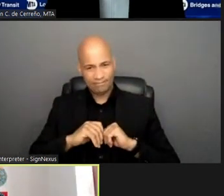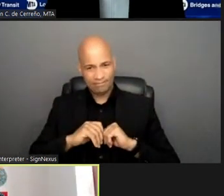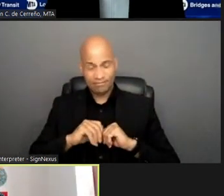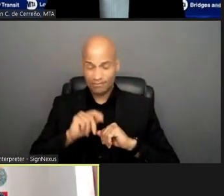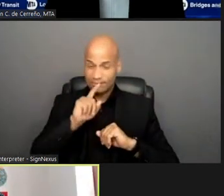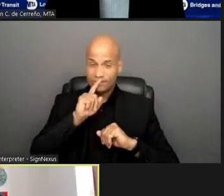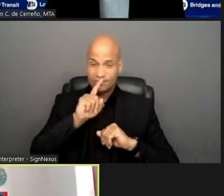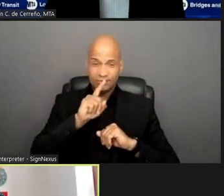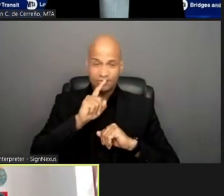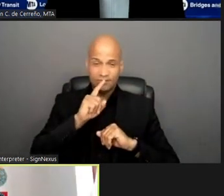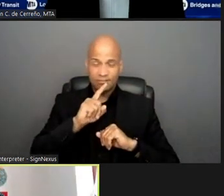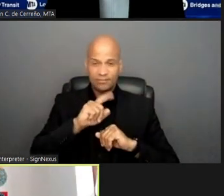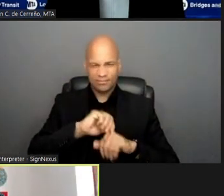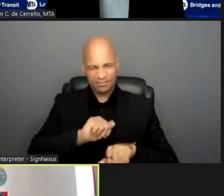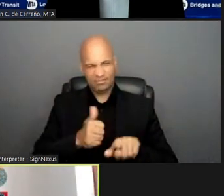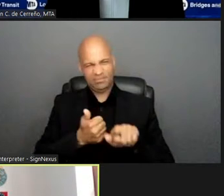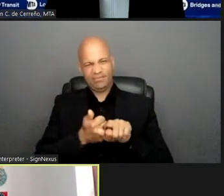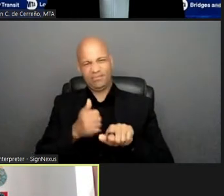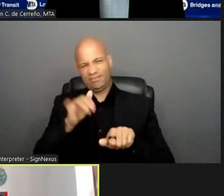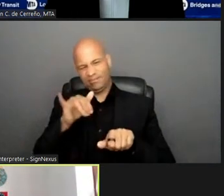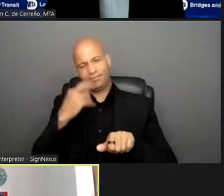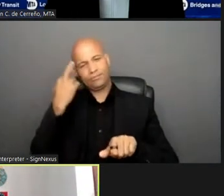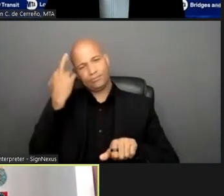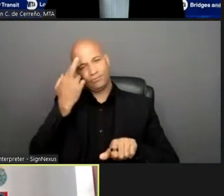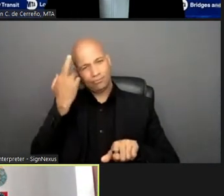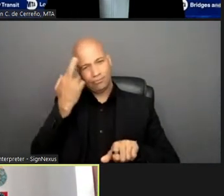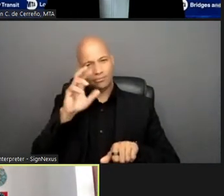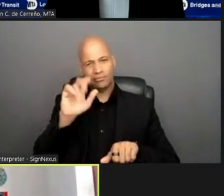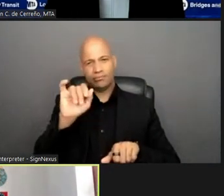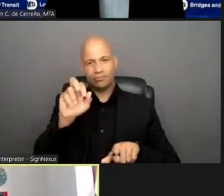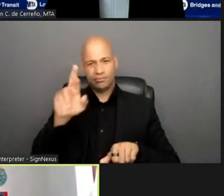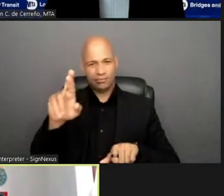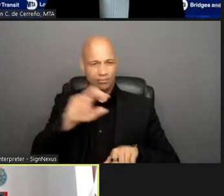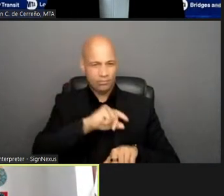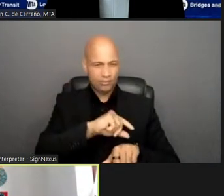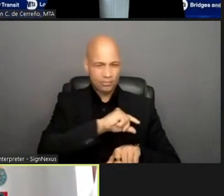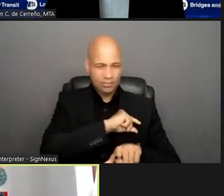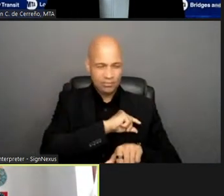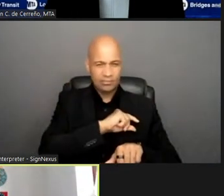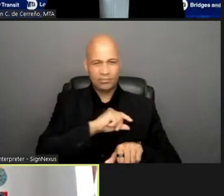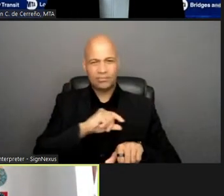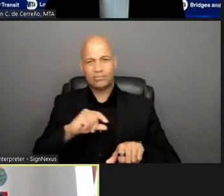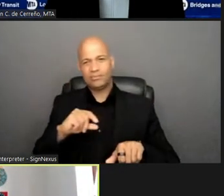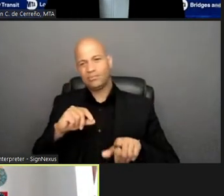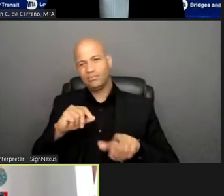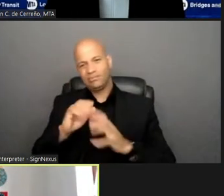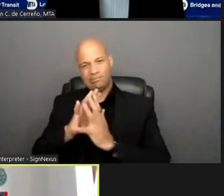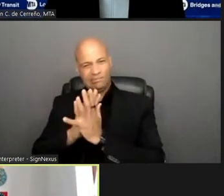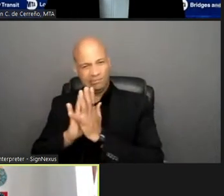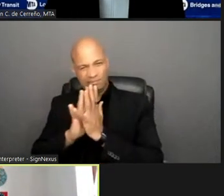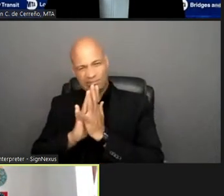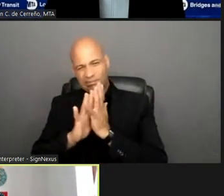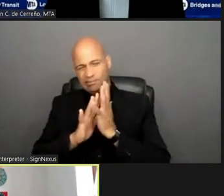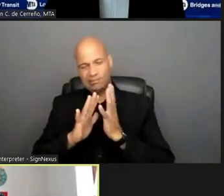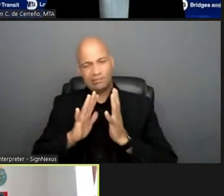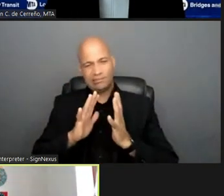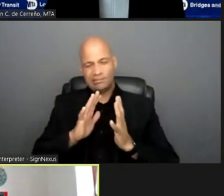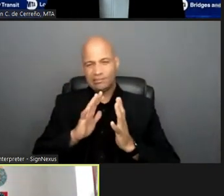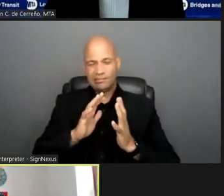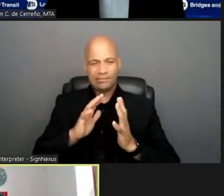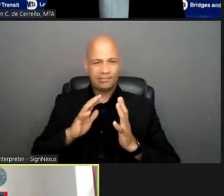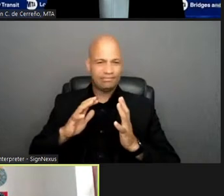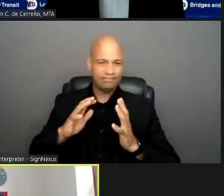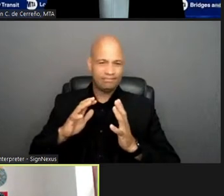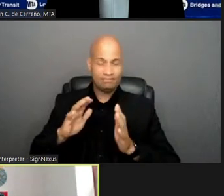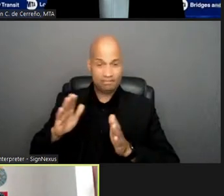cause behind a lot of the air quality uh scenarios of the poor density and poor urban planning New York